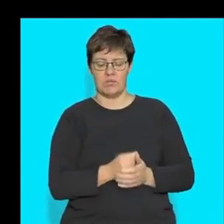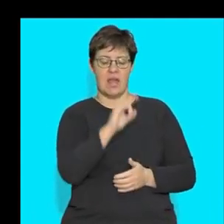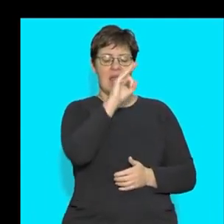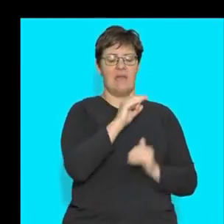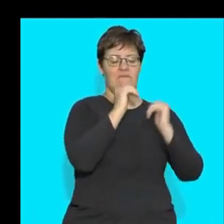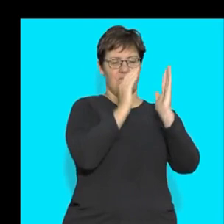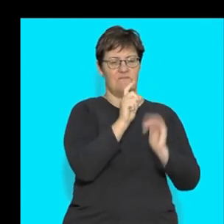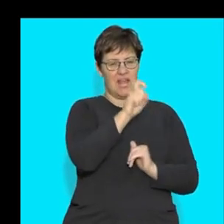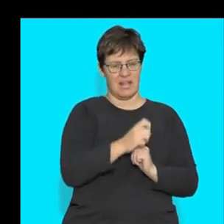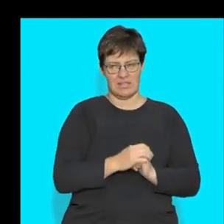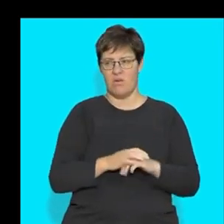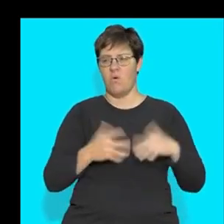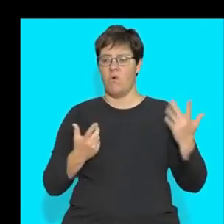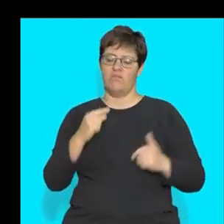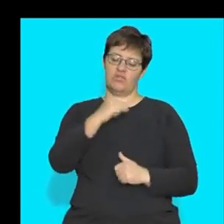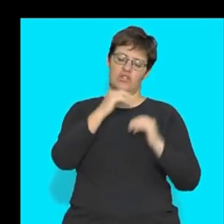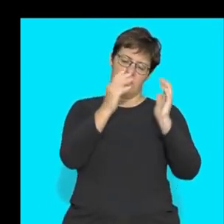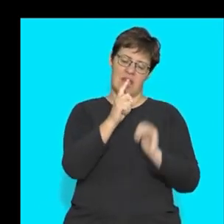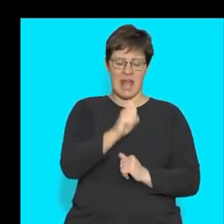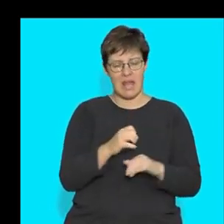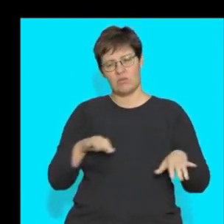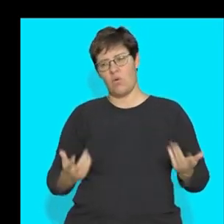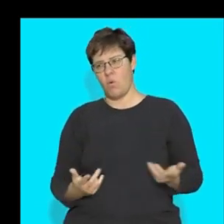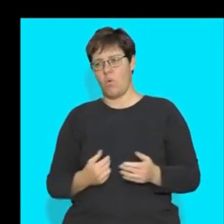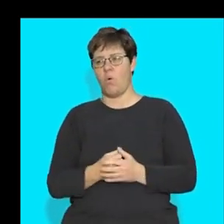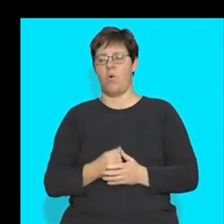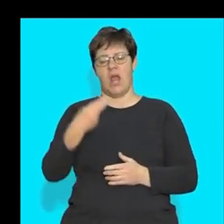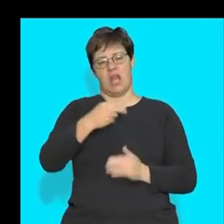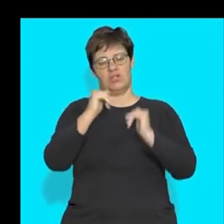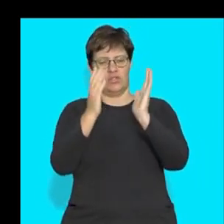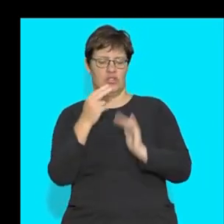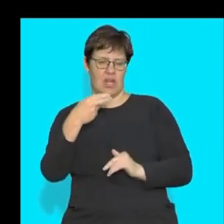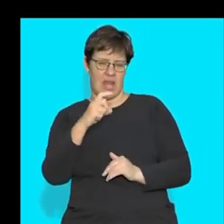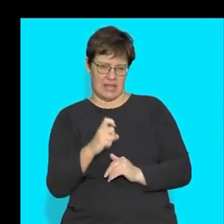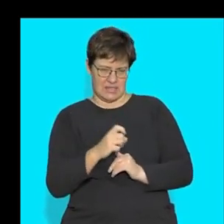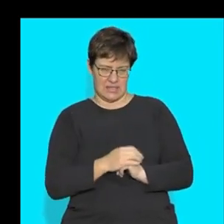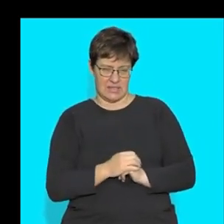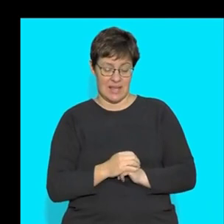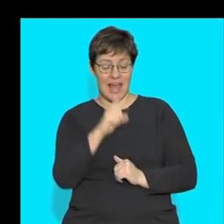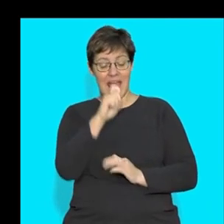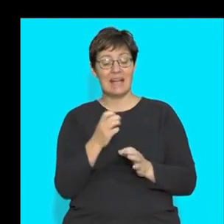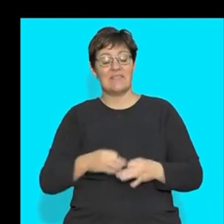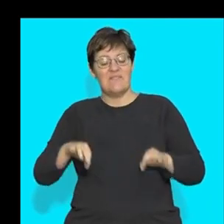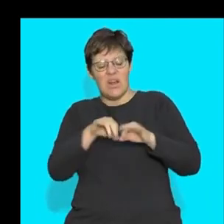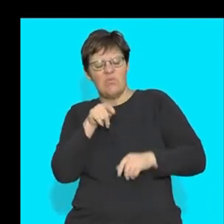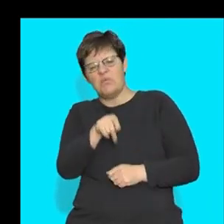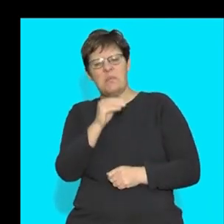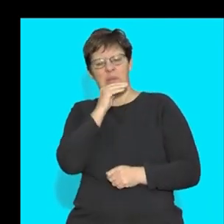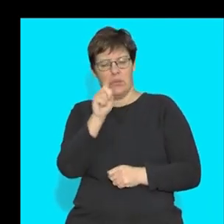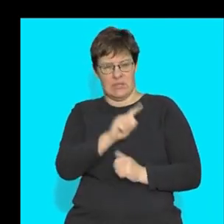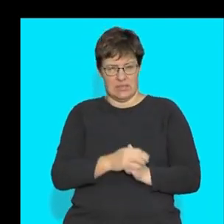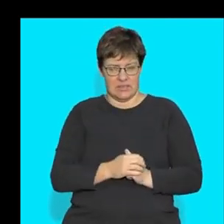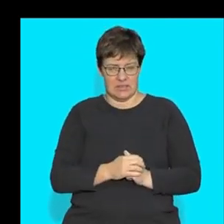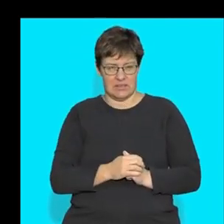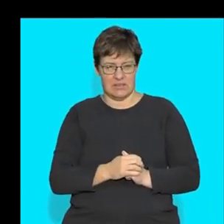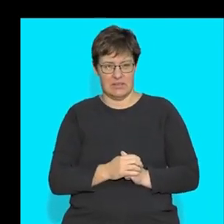normally use f of x or g of x or h of x. It can be any letter. The x value, what does this